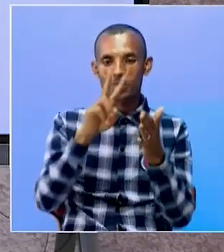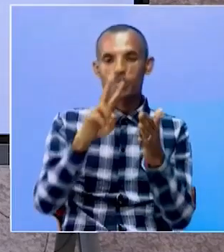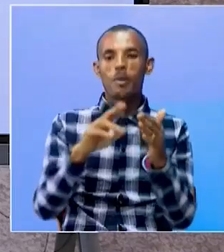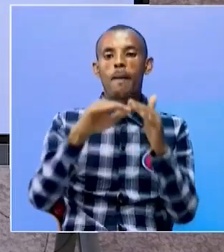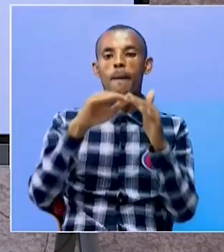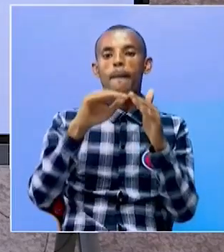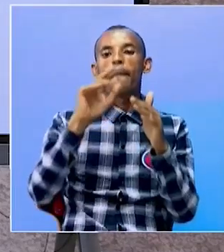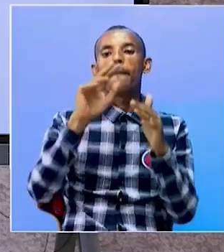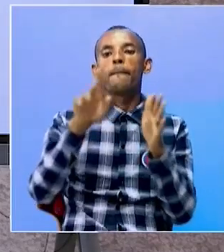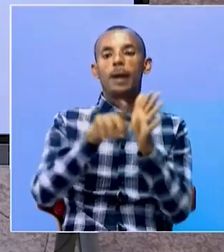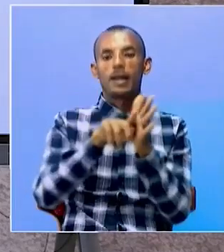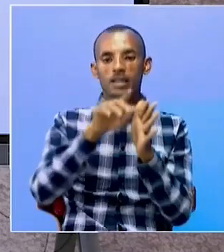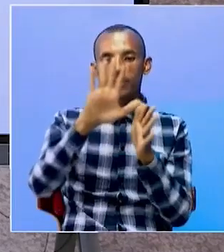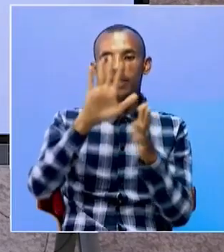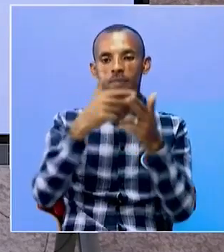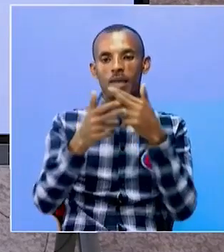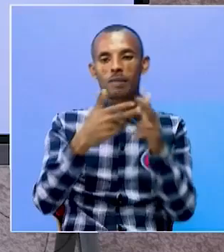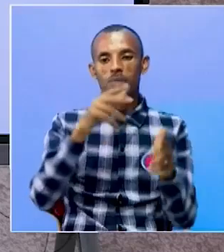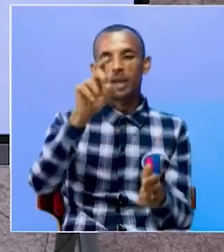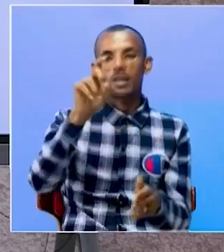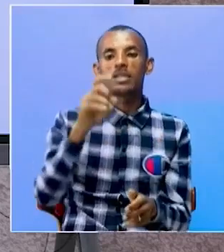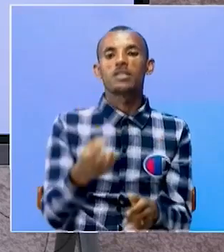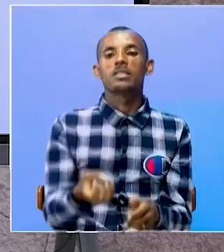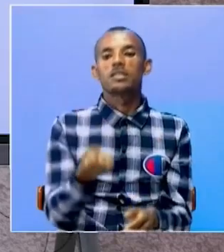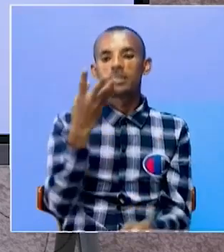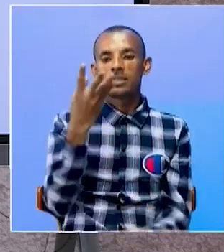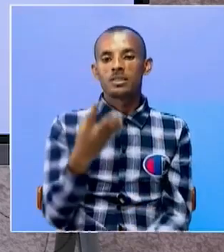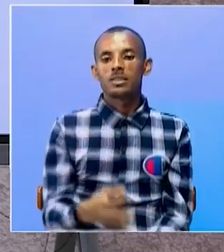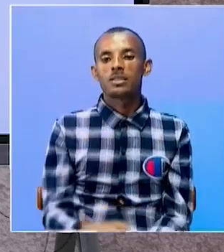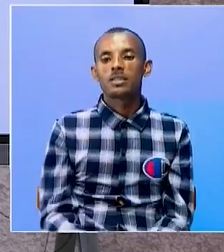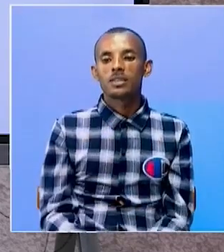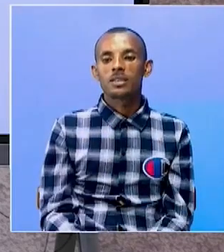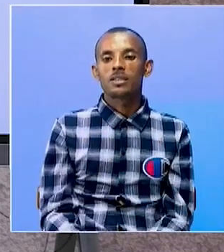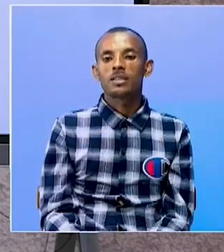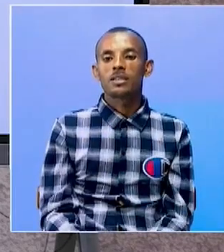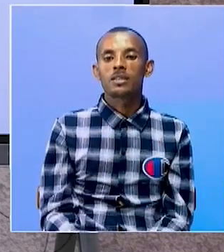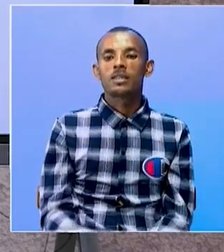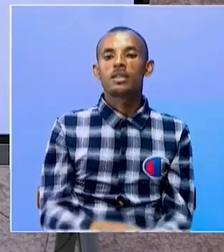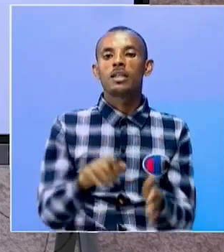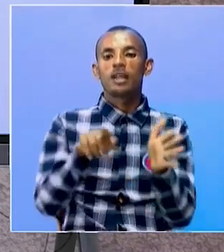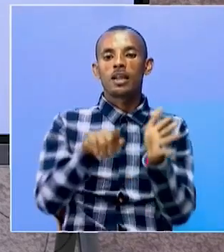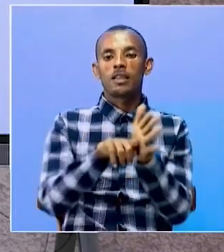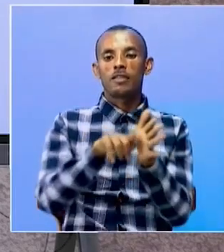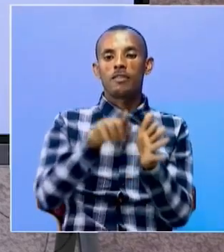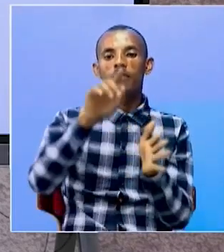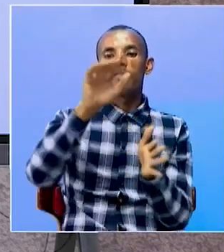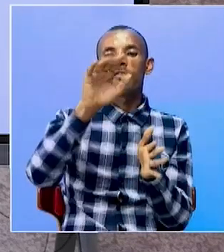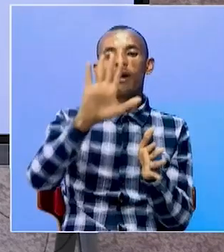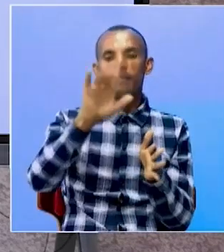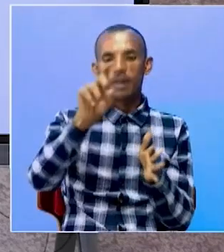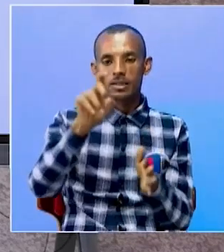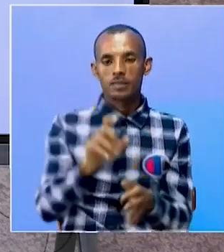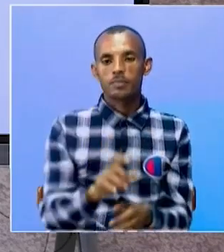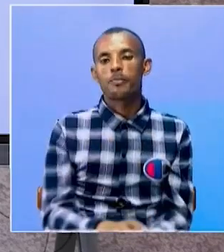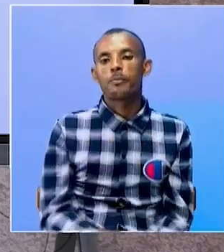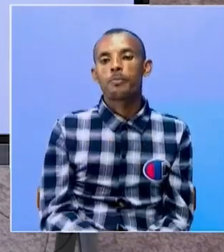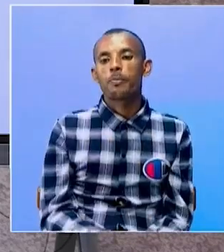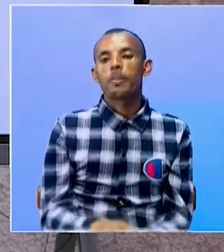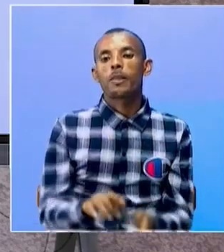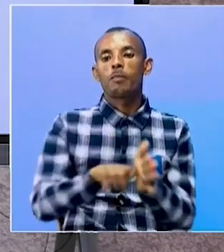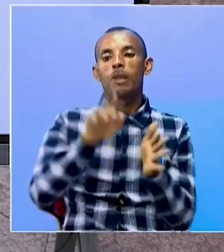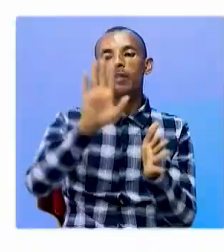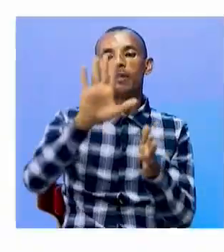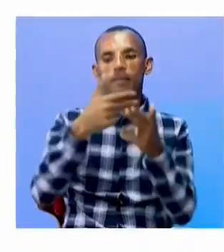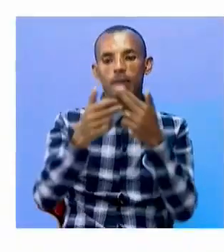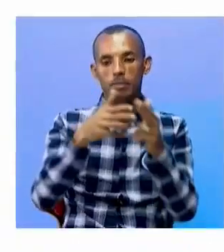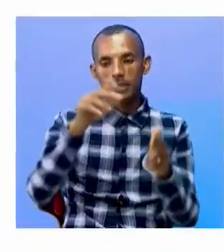-5 times x, you have, don't forget the minus sign here. It's not 5, it's -5. So -5 times